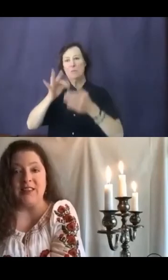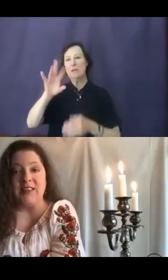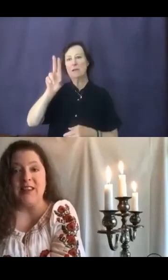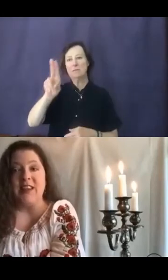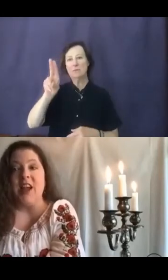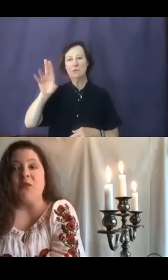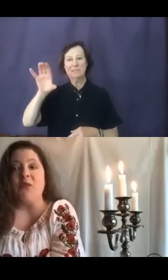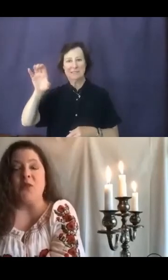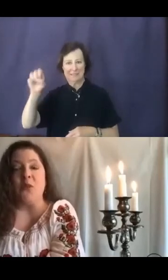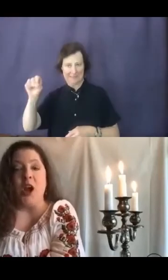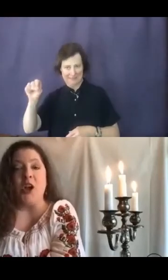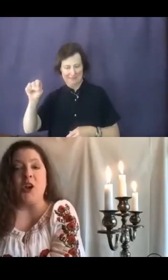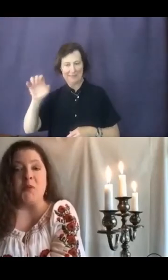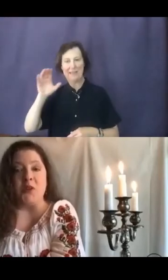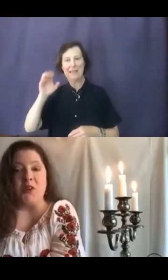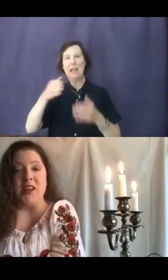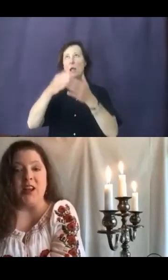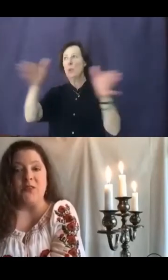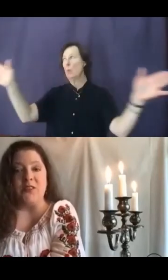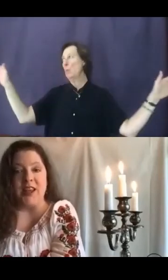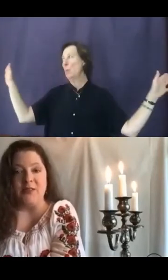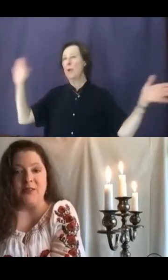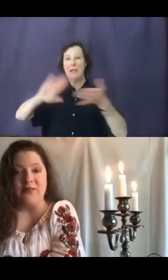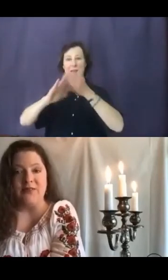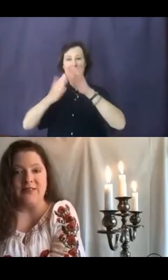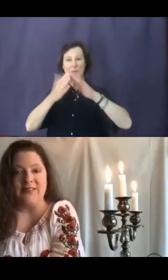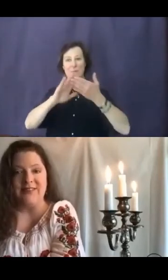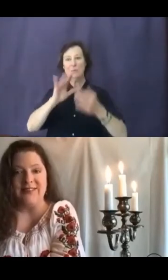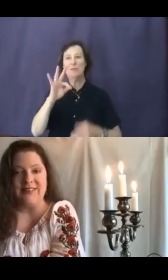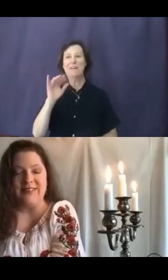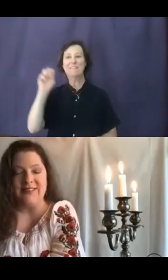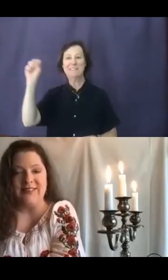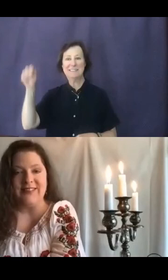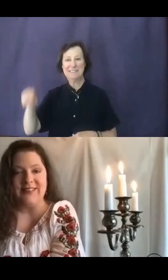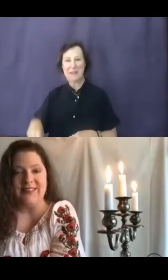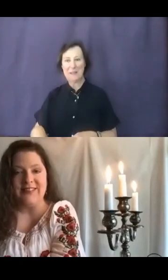UUCS and for the wider community of Salem.